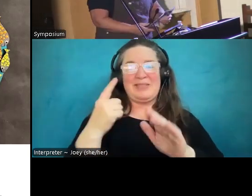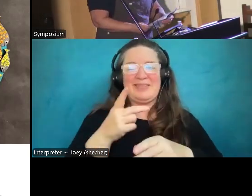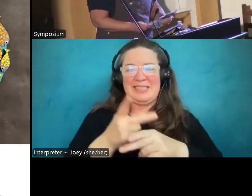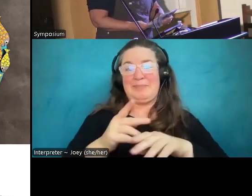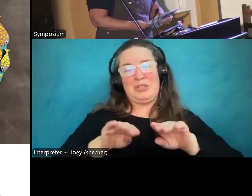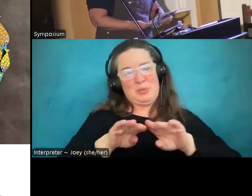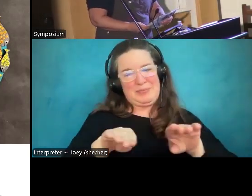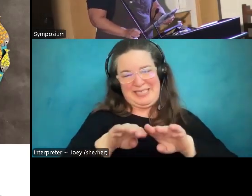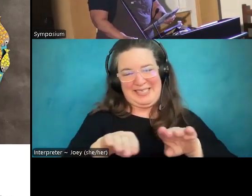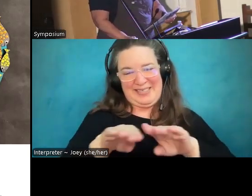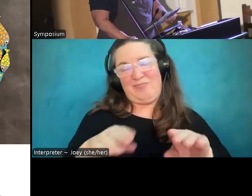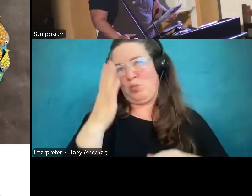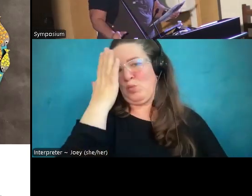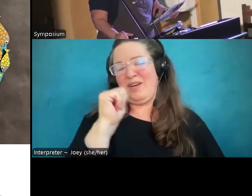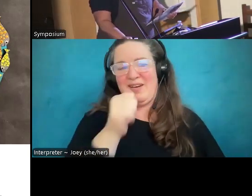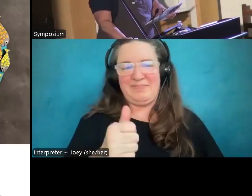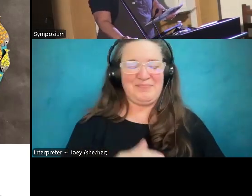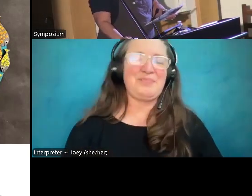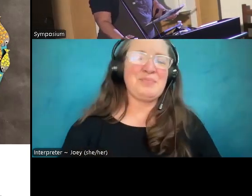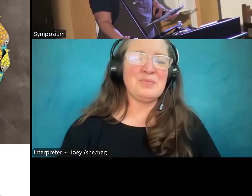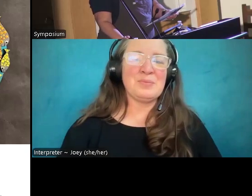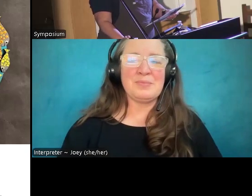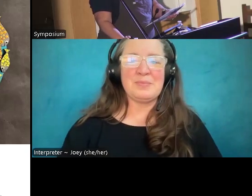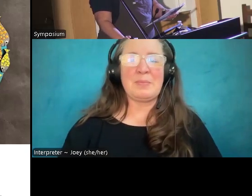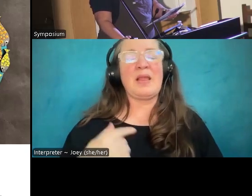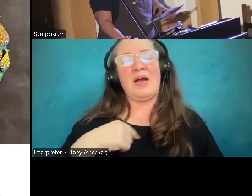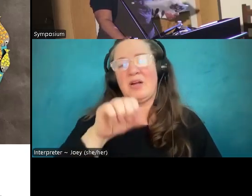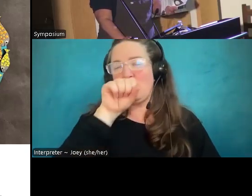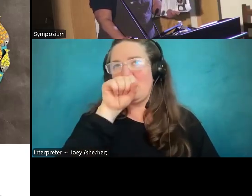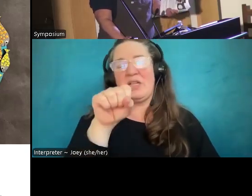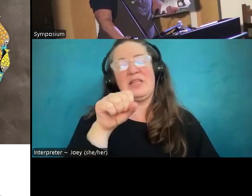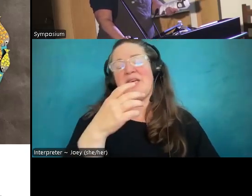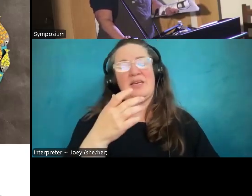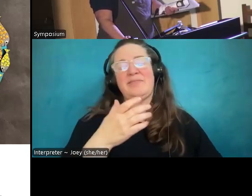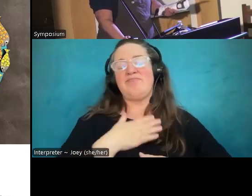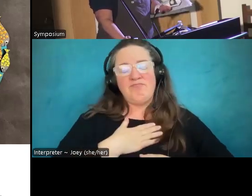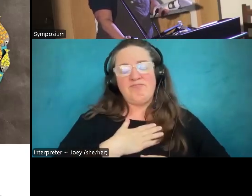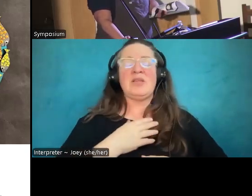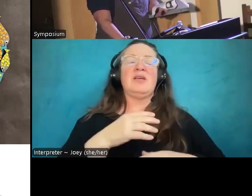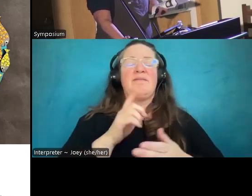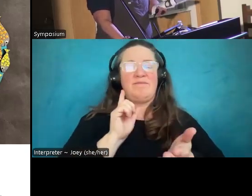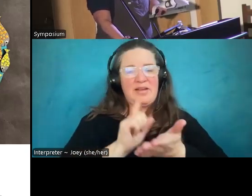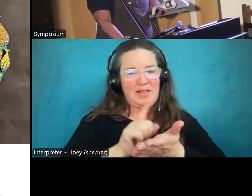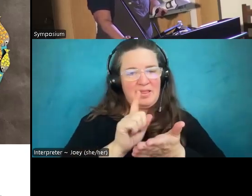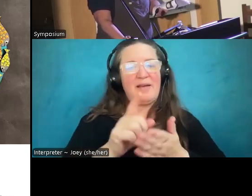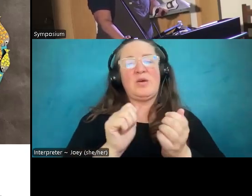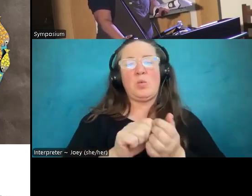swimming. Why not? I really did fall in love with this dot painting. But when school started again, I did have to